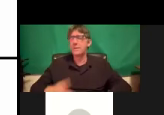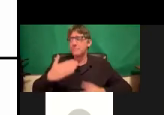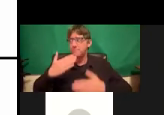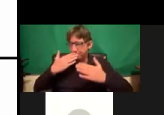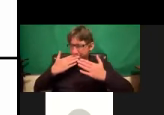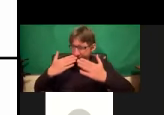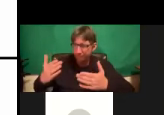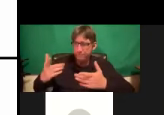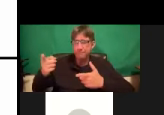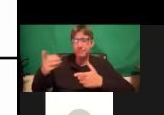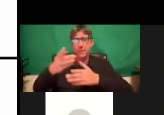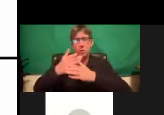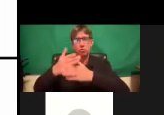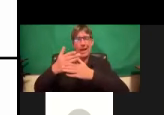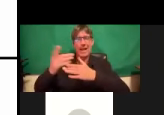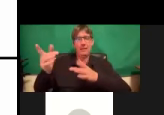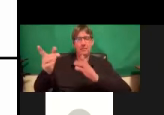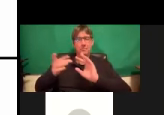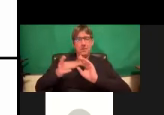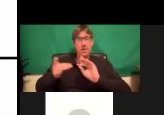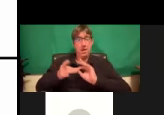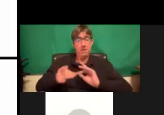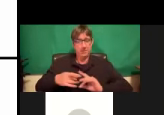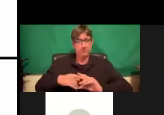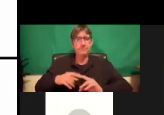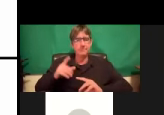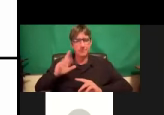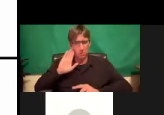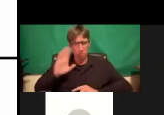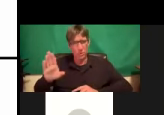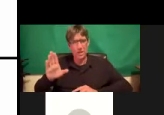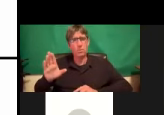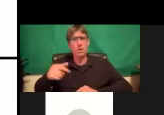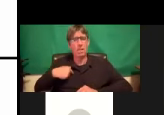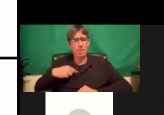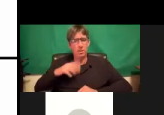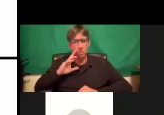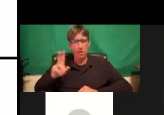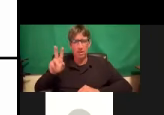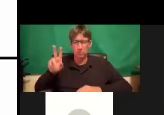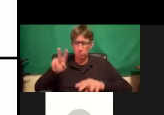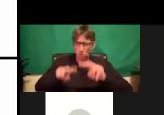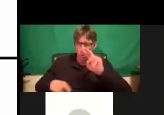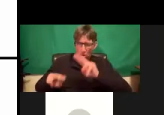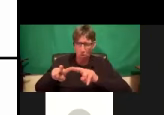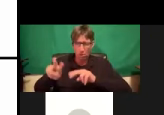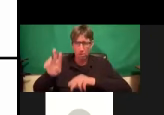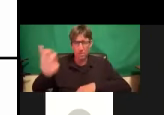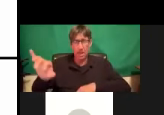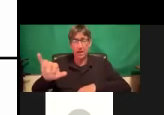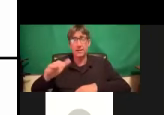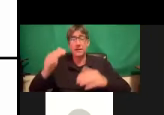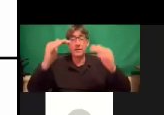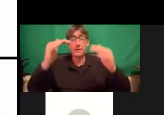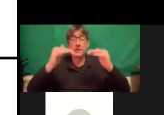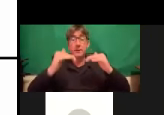And we will certainly be taking a look at that. Next, I'm going to ask to unmute Roy